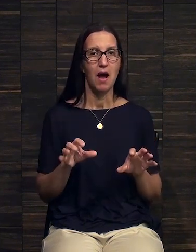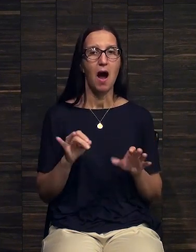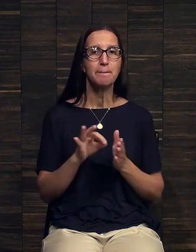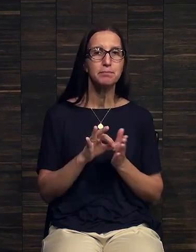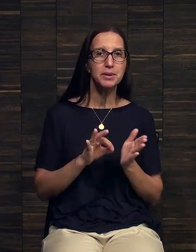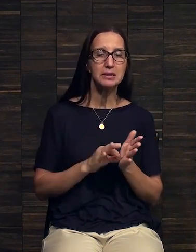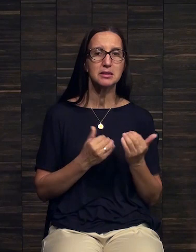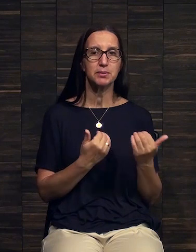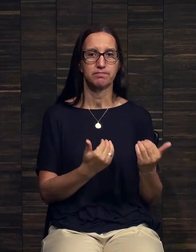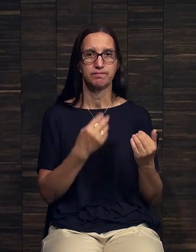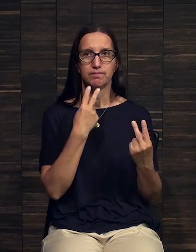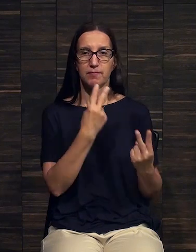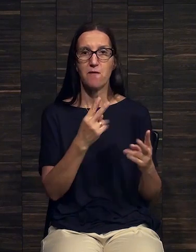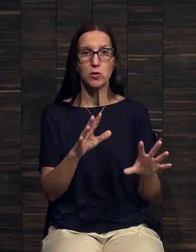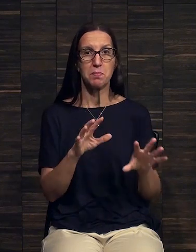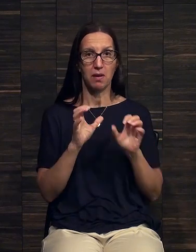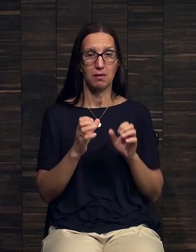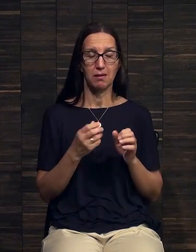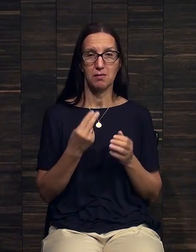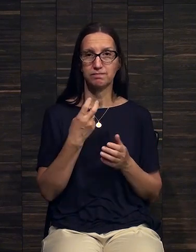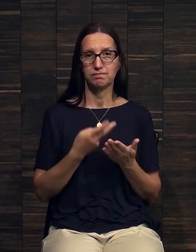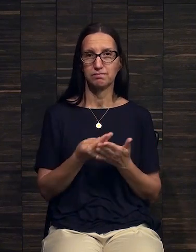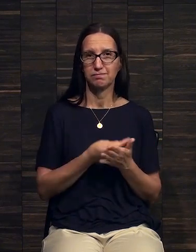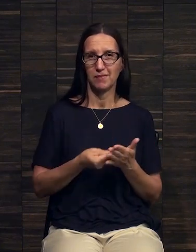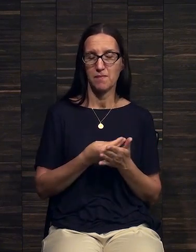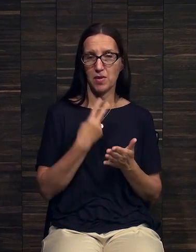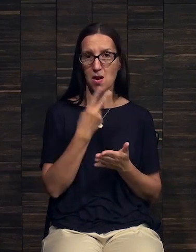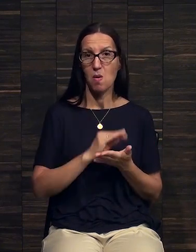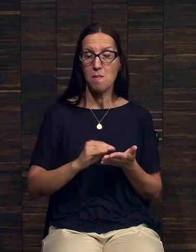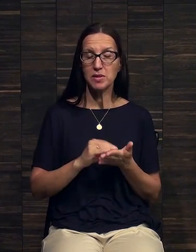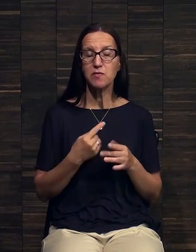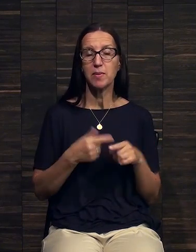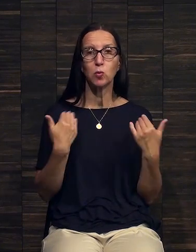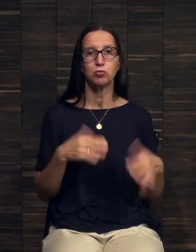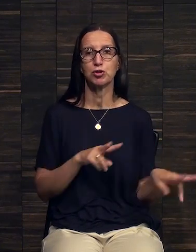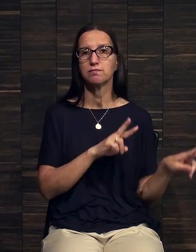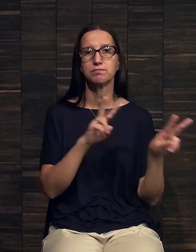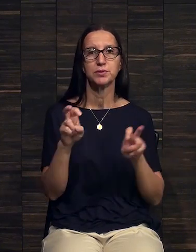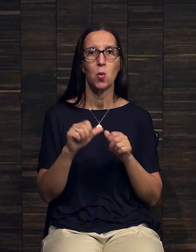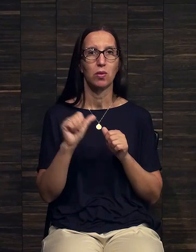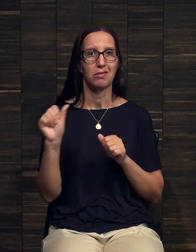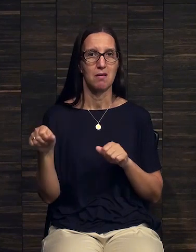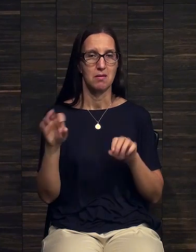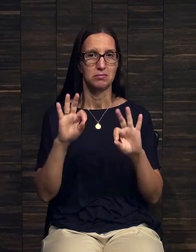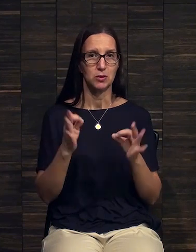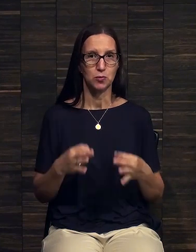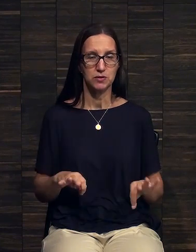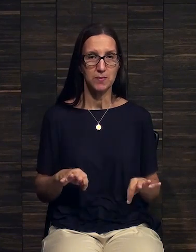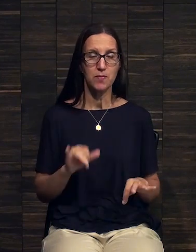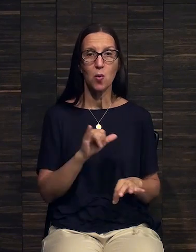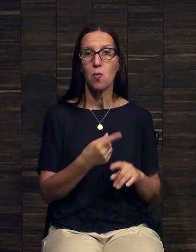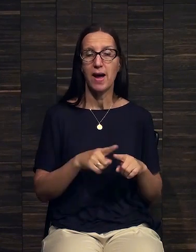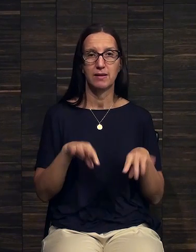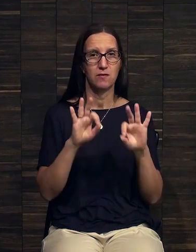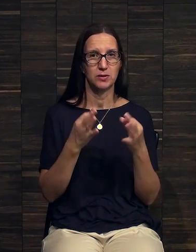own order and rules of the game. And so we traditionally single out comics as individual